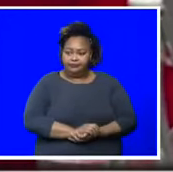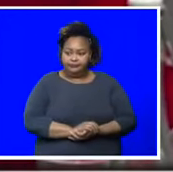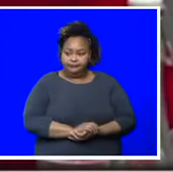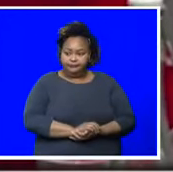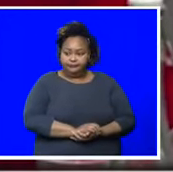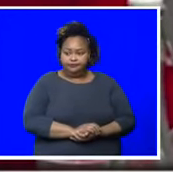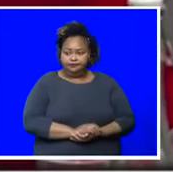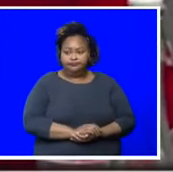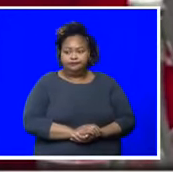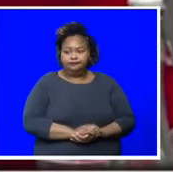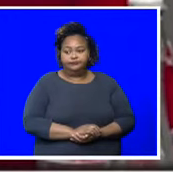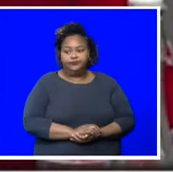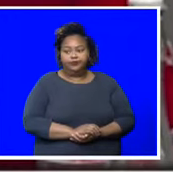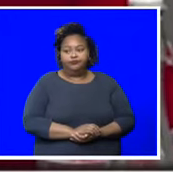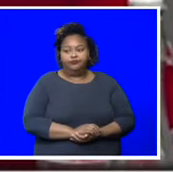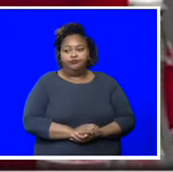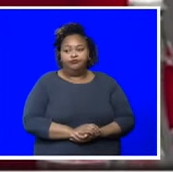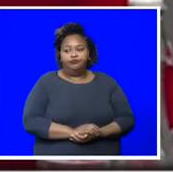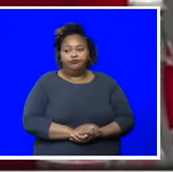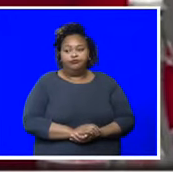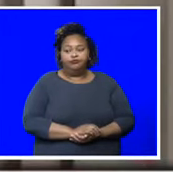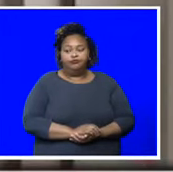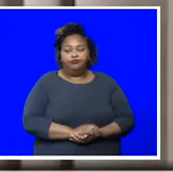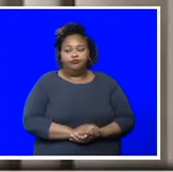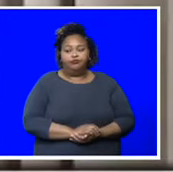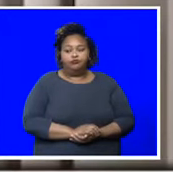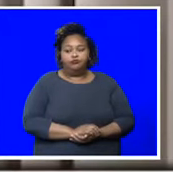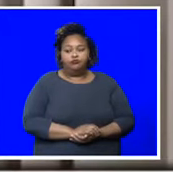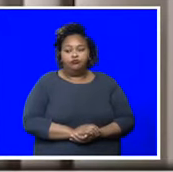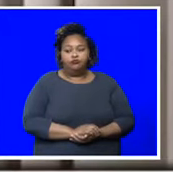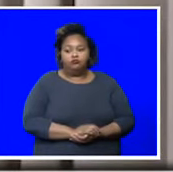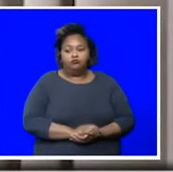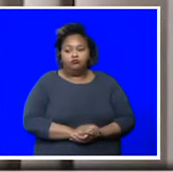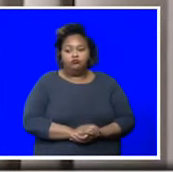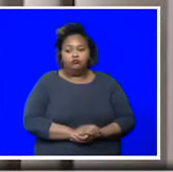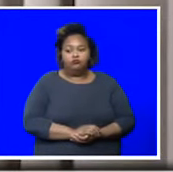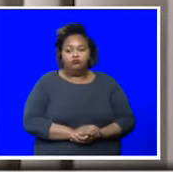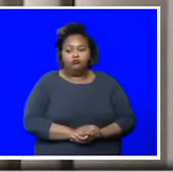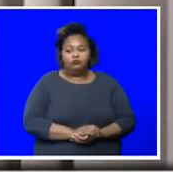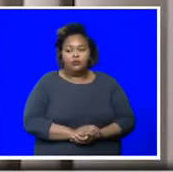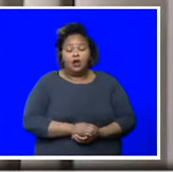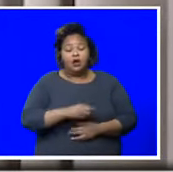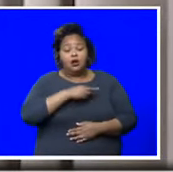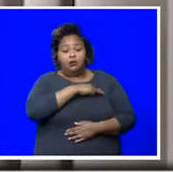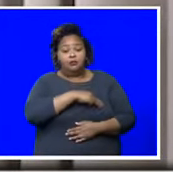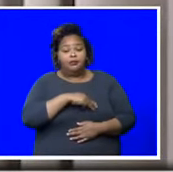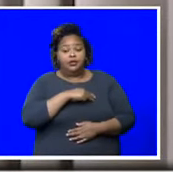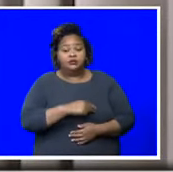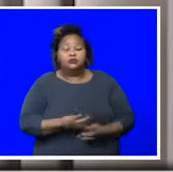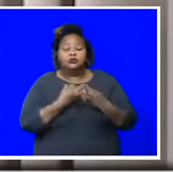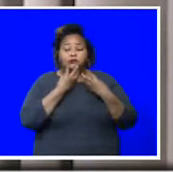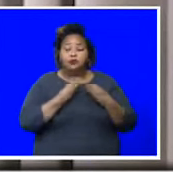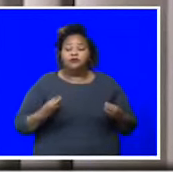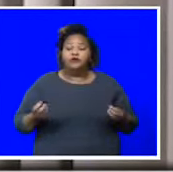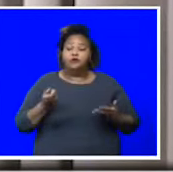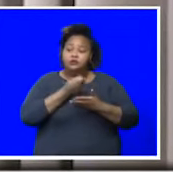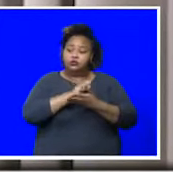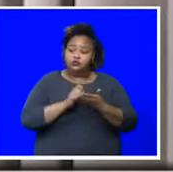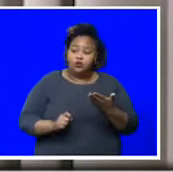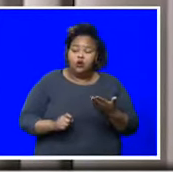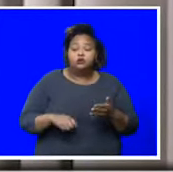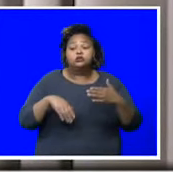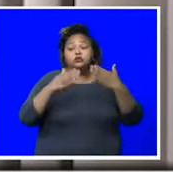productivity and innovation. May I appeal to learners to get assistance from